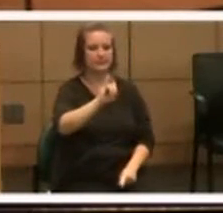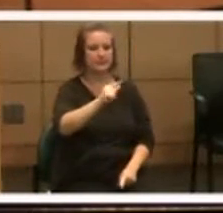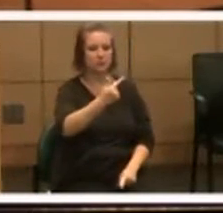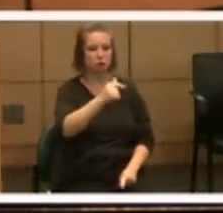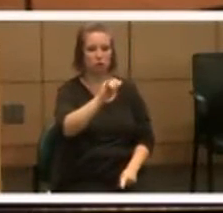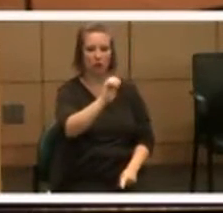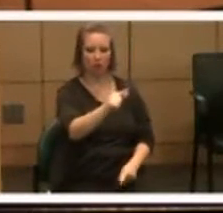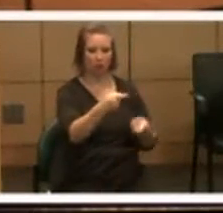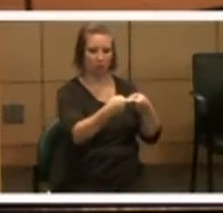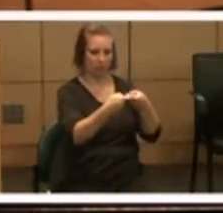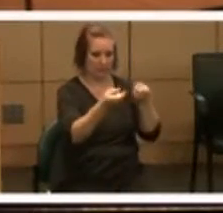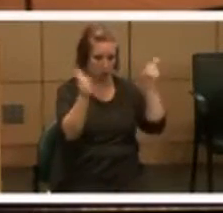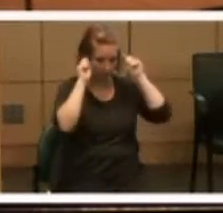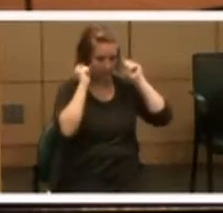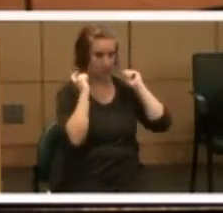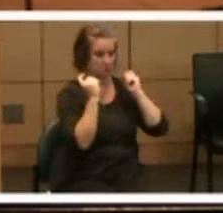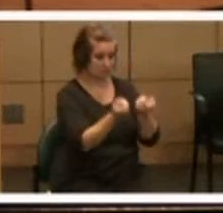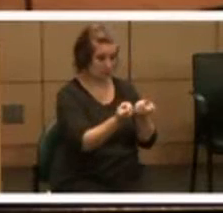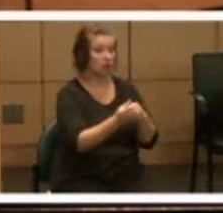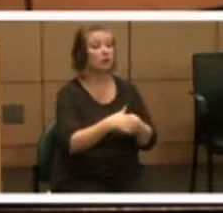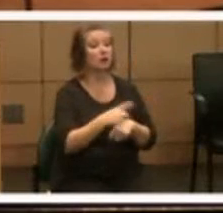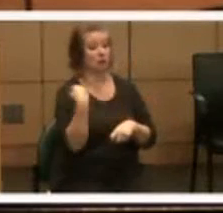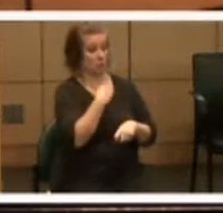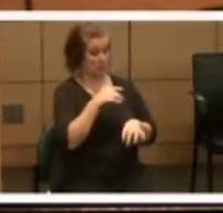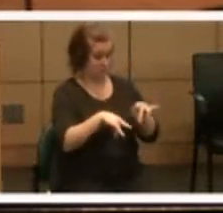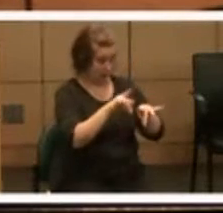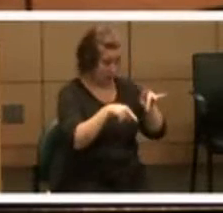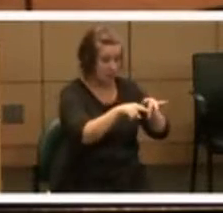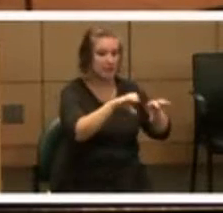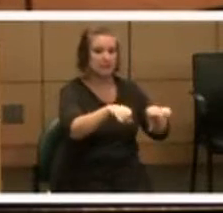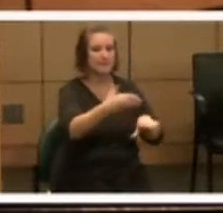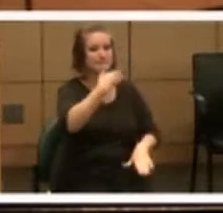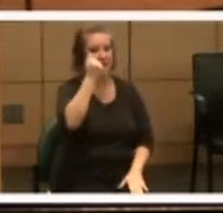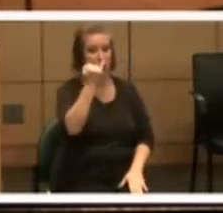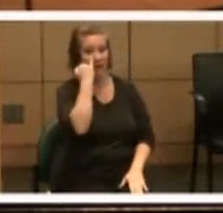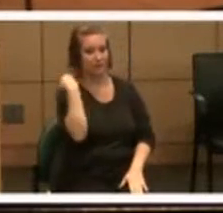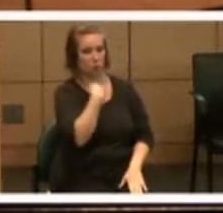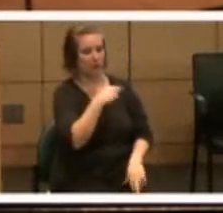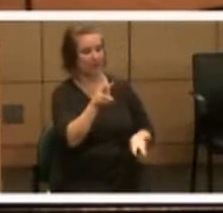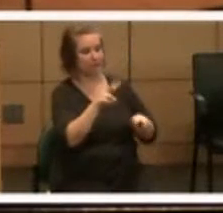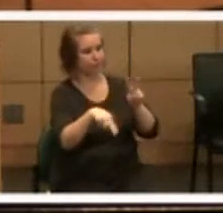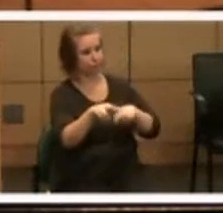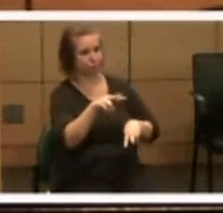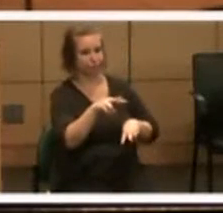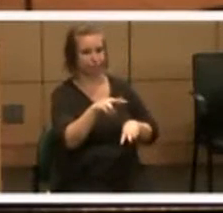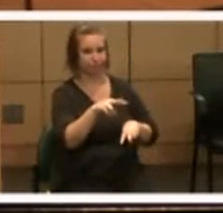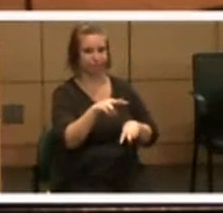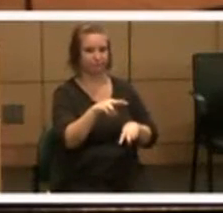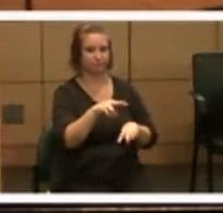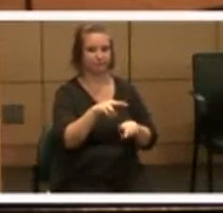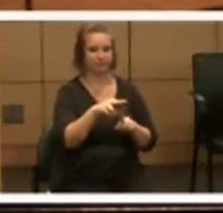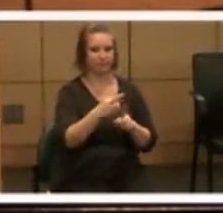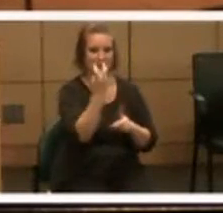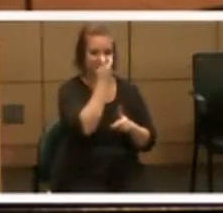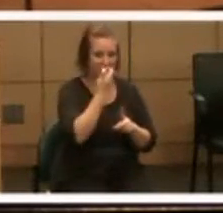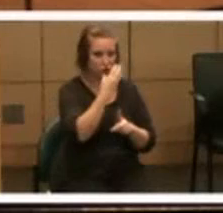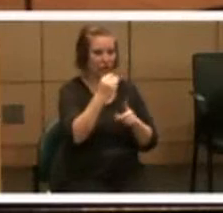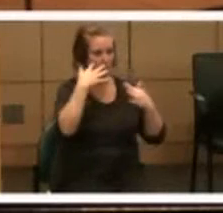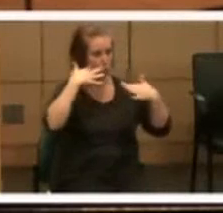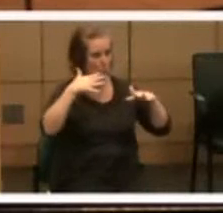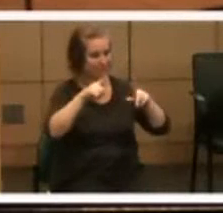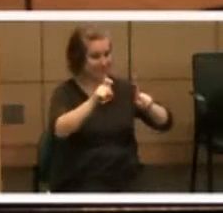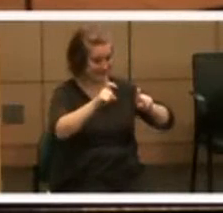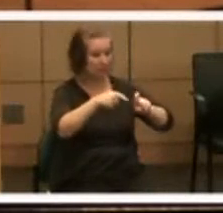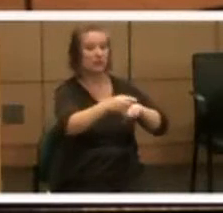and found that they did better. If we looked at, for instance, BKB-SYN, speech and noise test, they